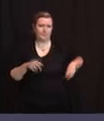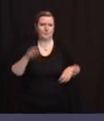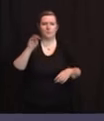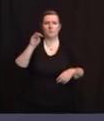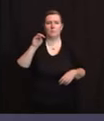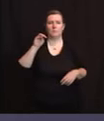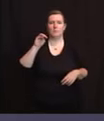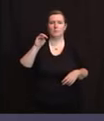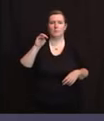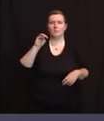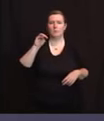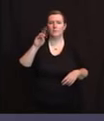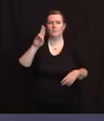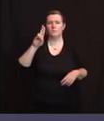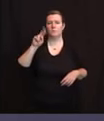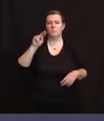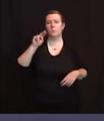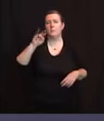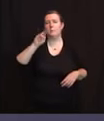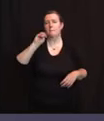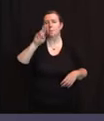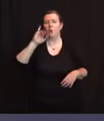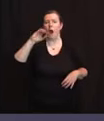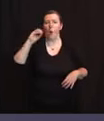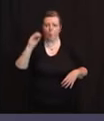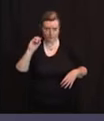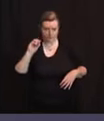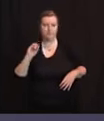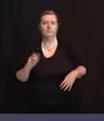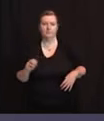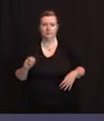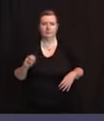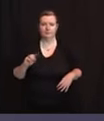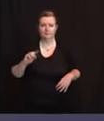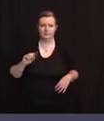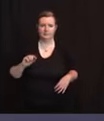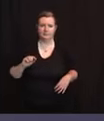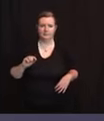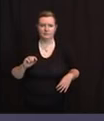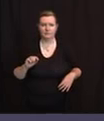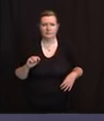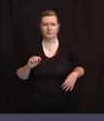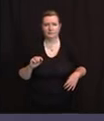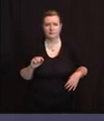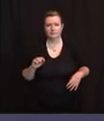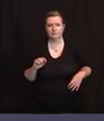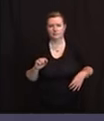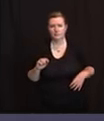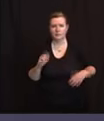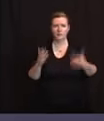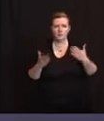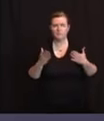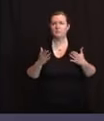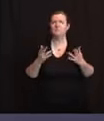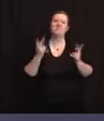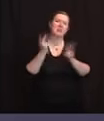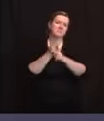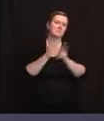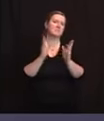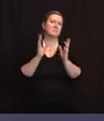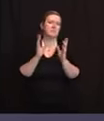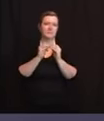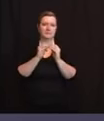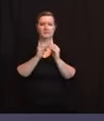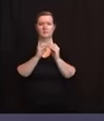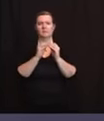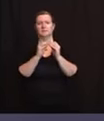to do a press follow-up call tomorrow at 1:30. So we'll probably keep it at fairly high level in our